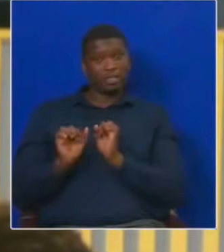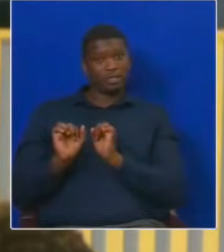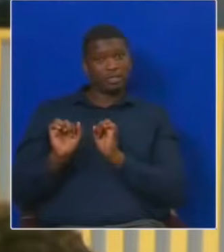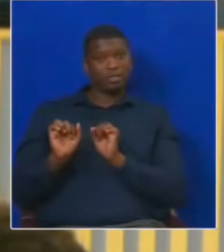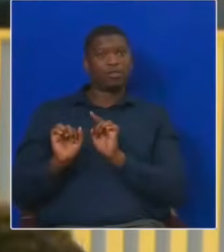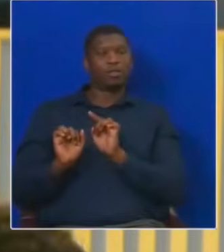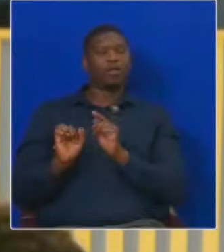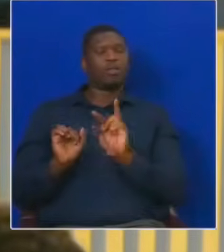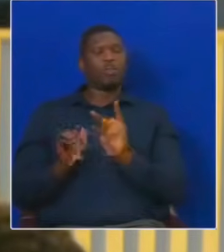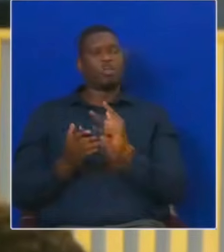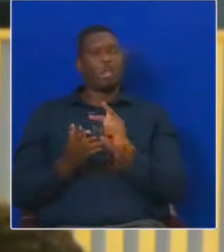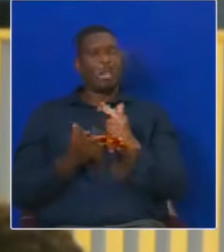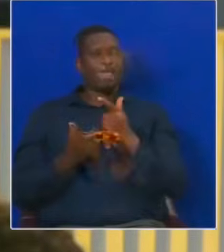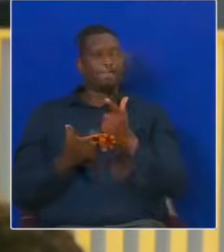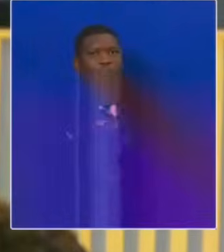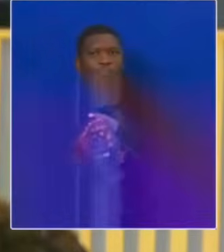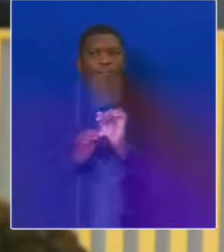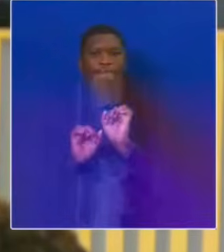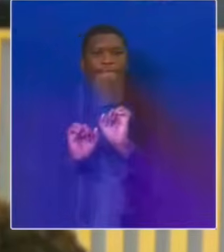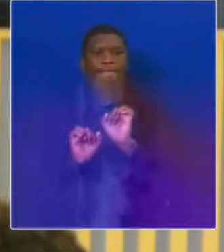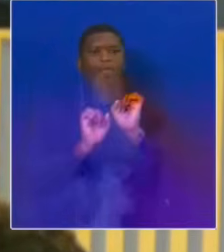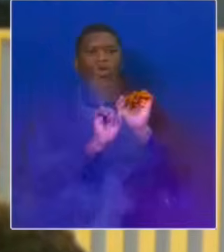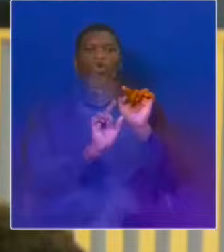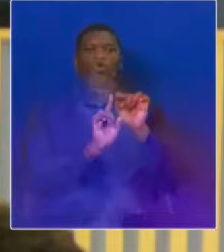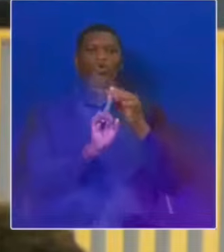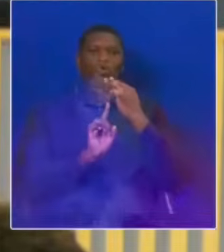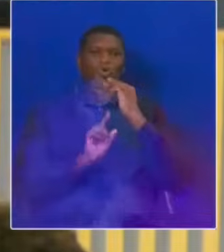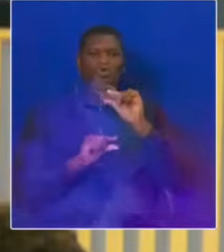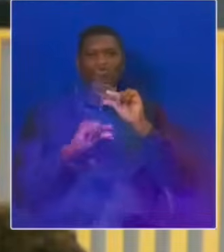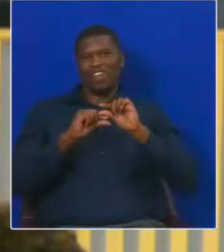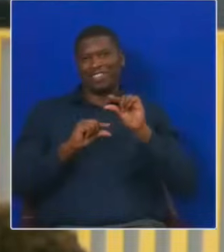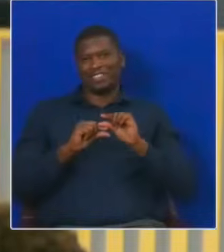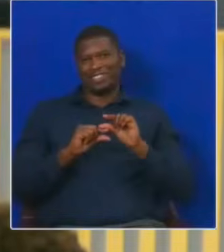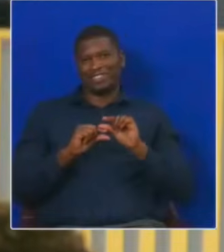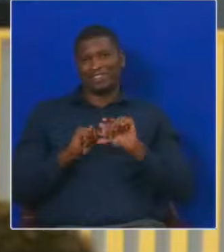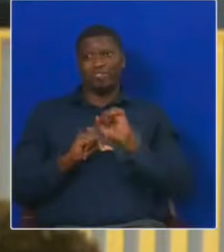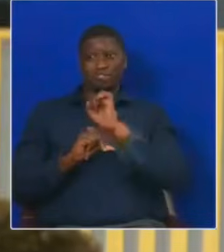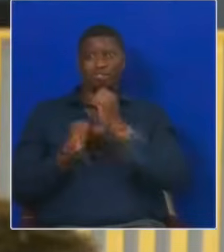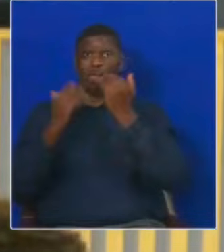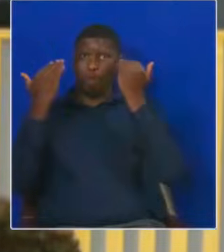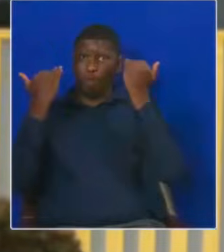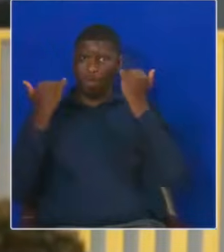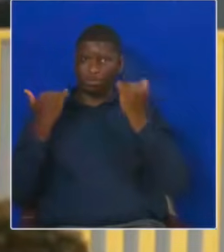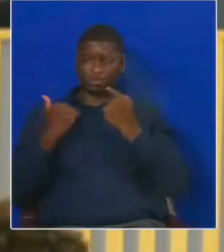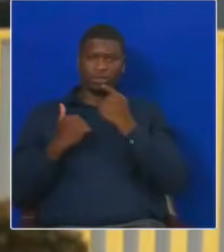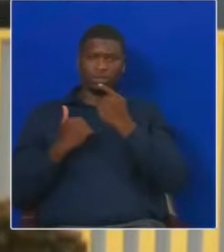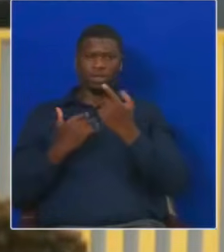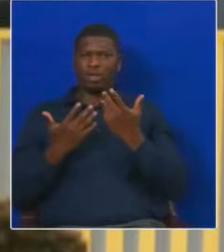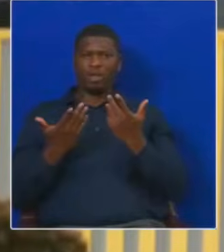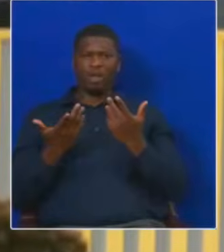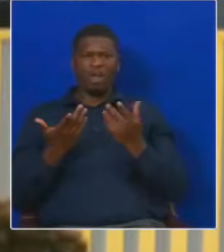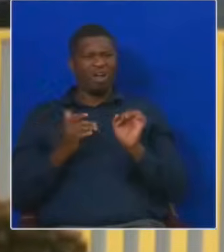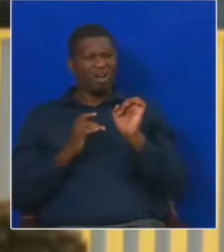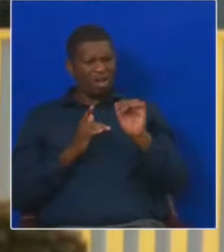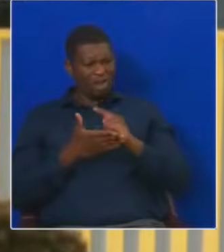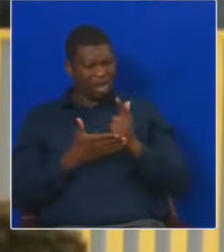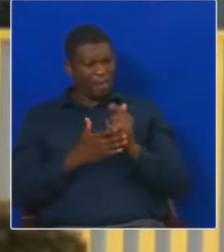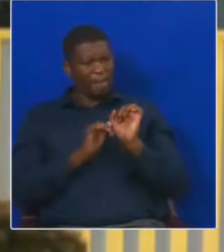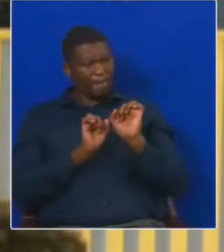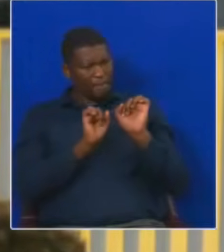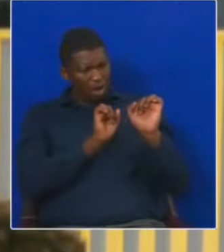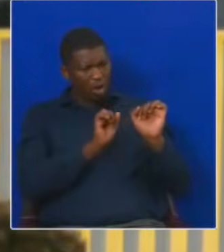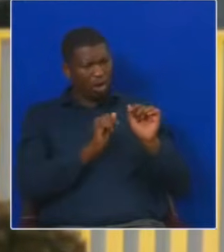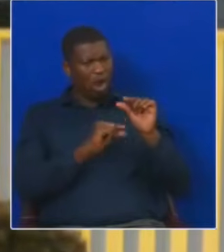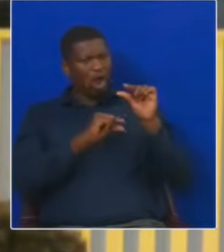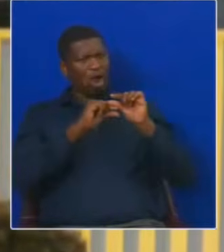to Transnet, and the magistrate indicated that I cannot issue